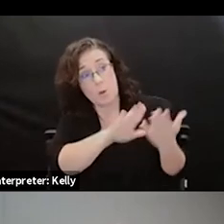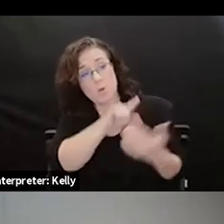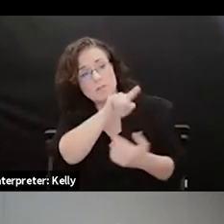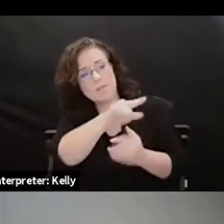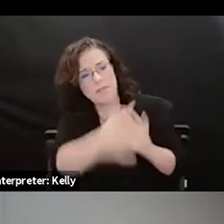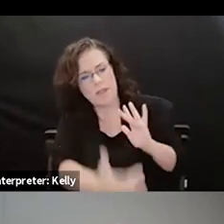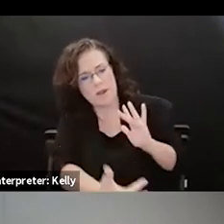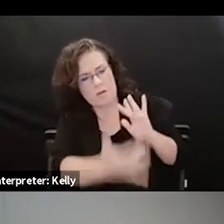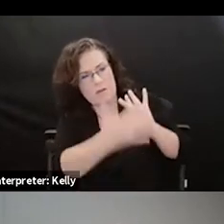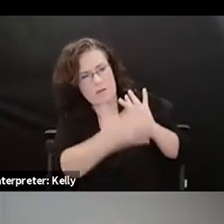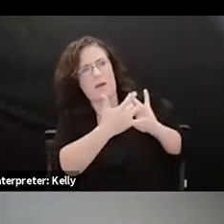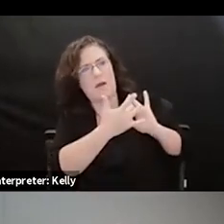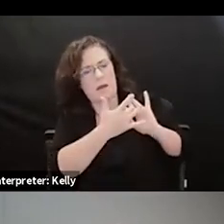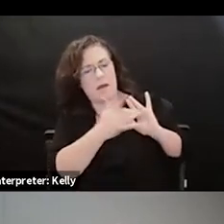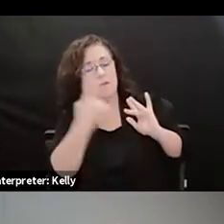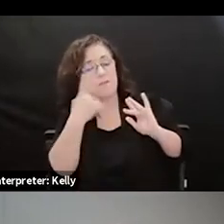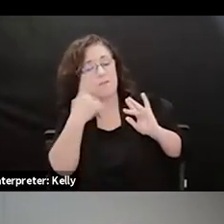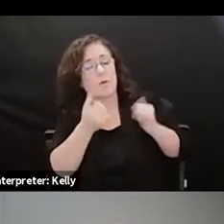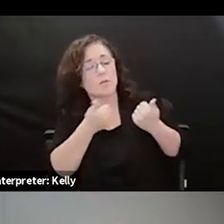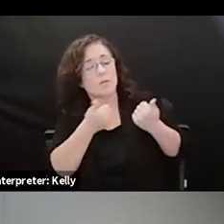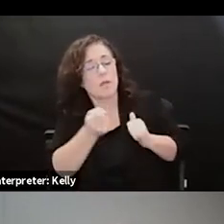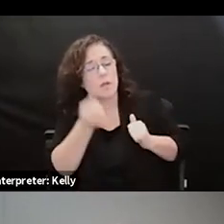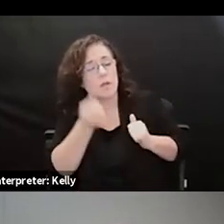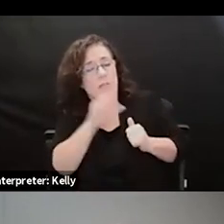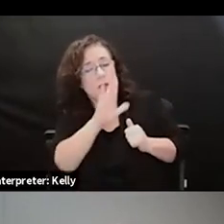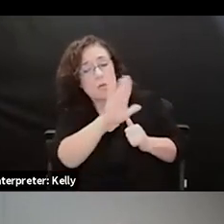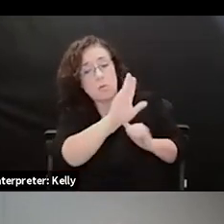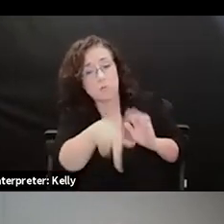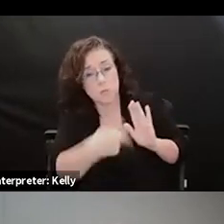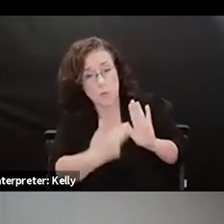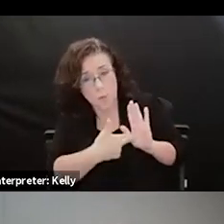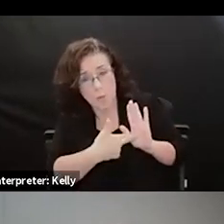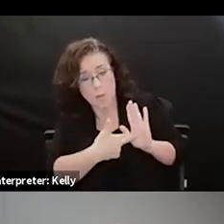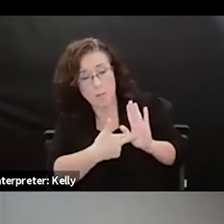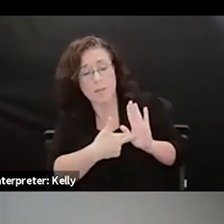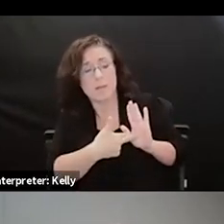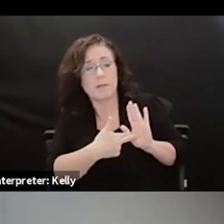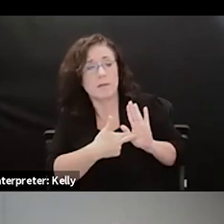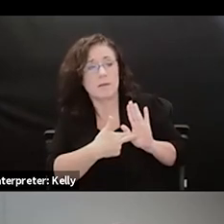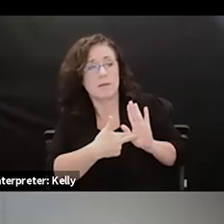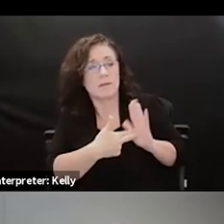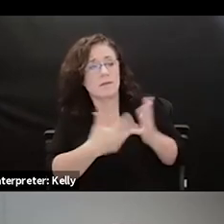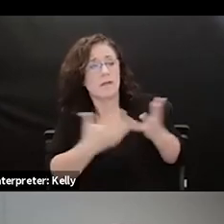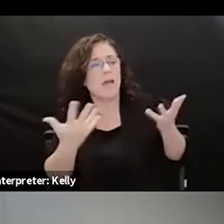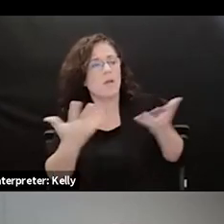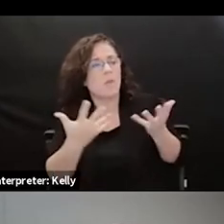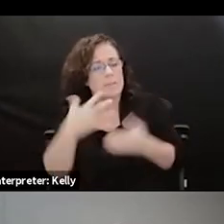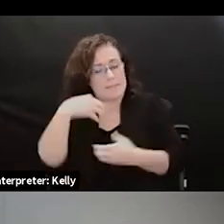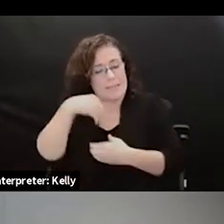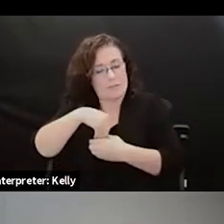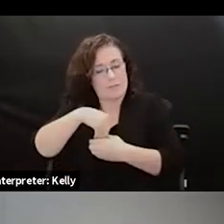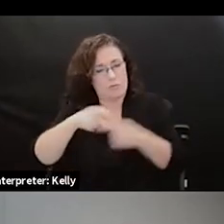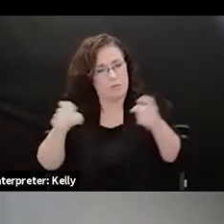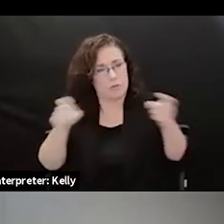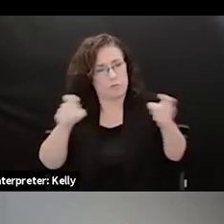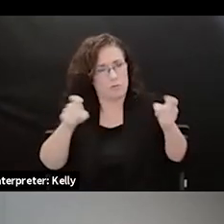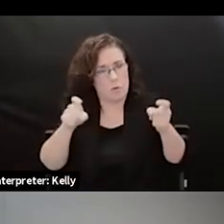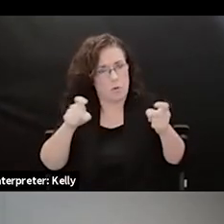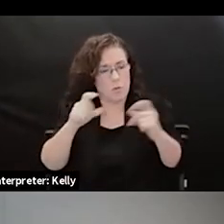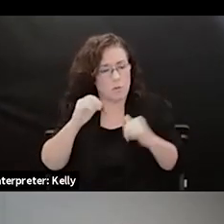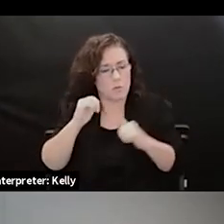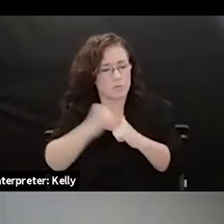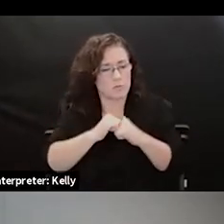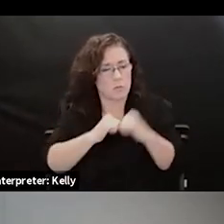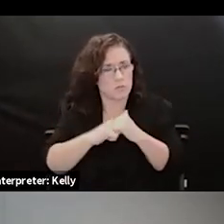to to get an understanding of your role and and the internal control structure so we do a lot of